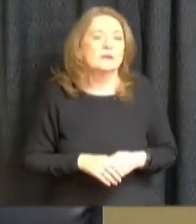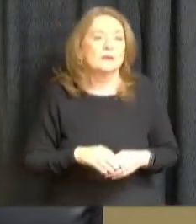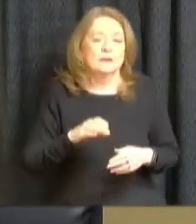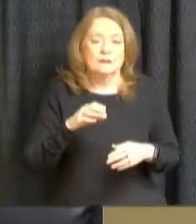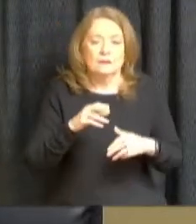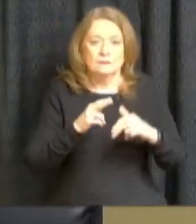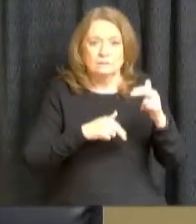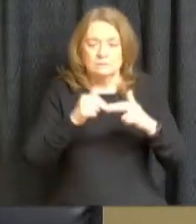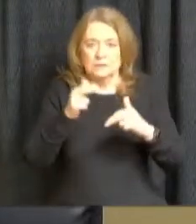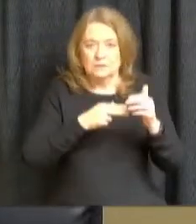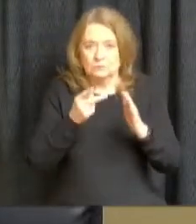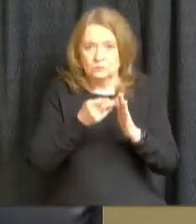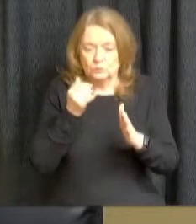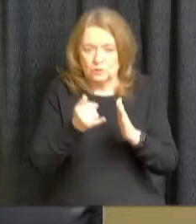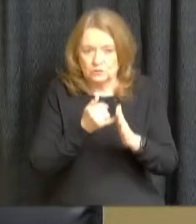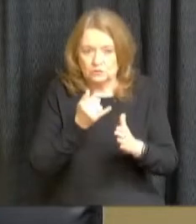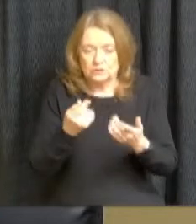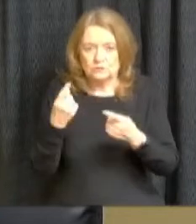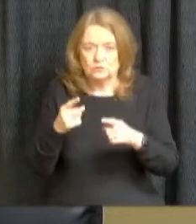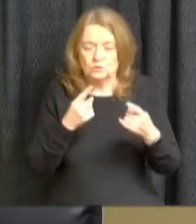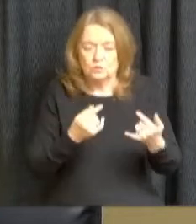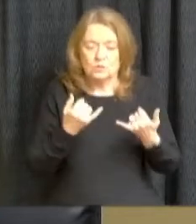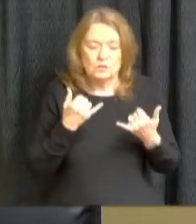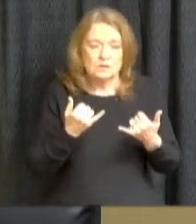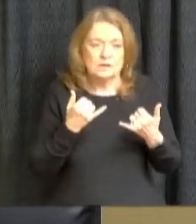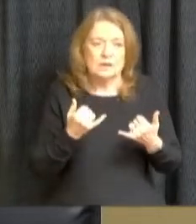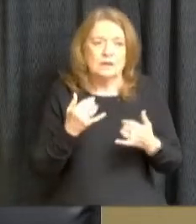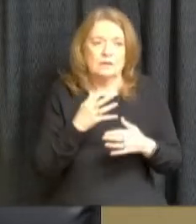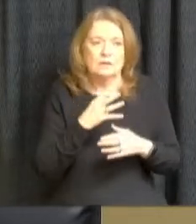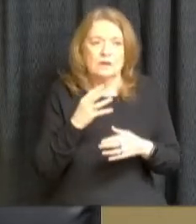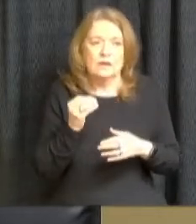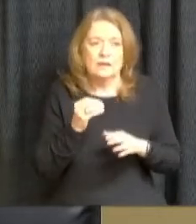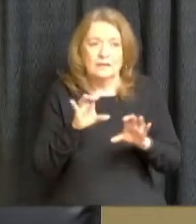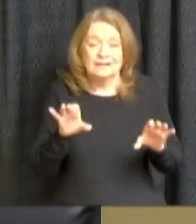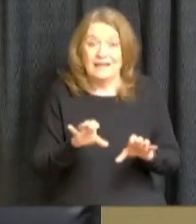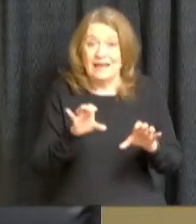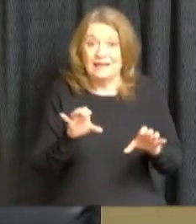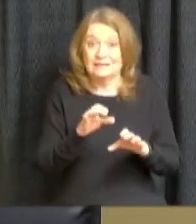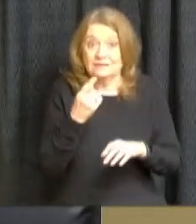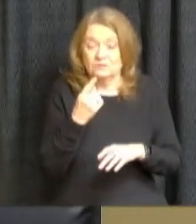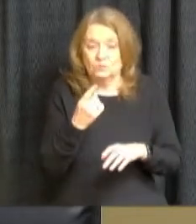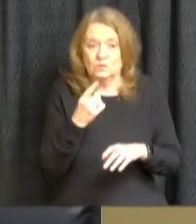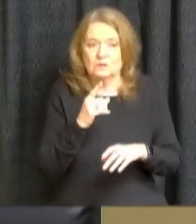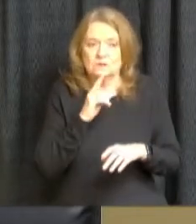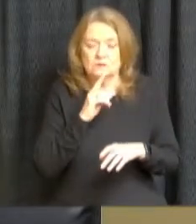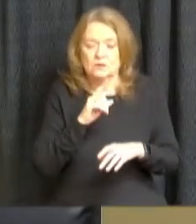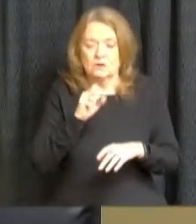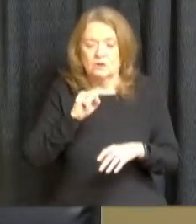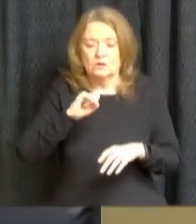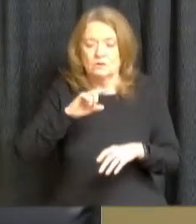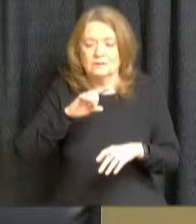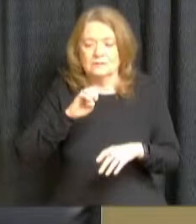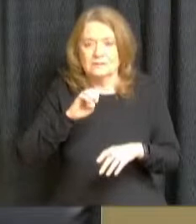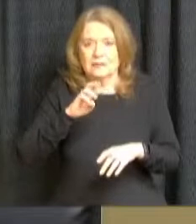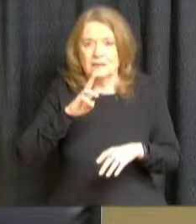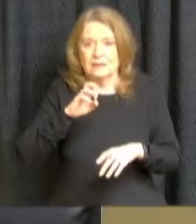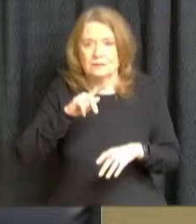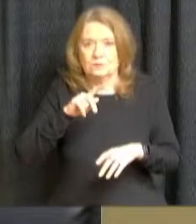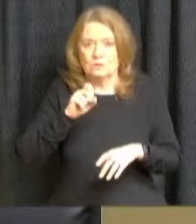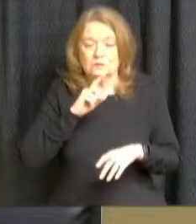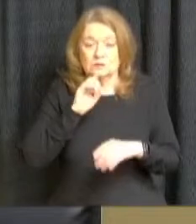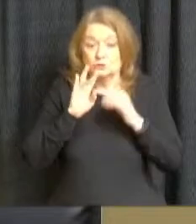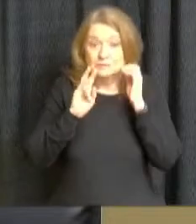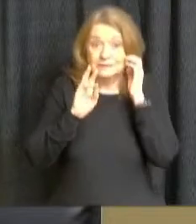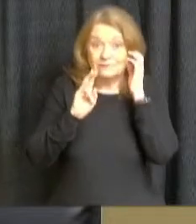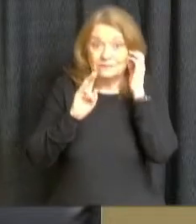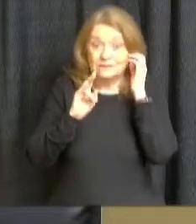Capital projects are going on now, and the active ones are sidewalks. There are